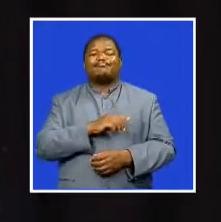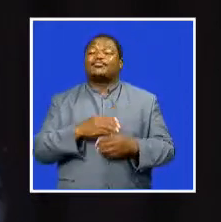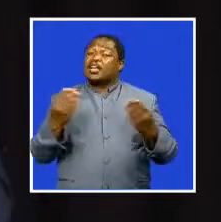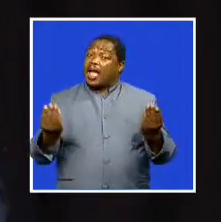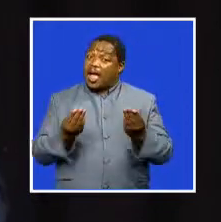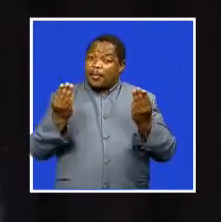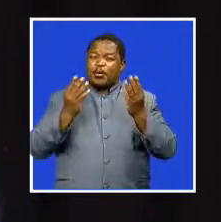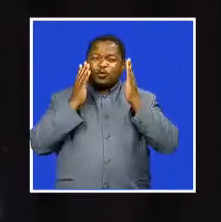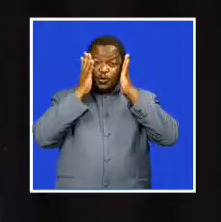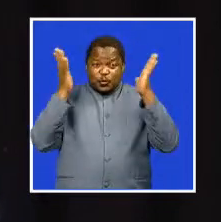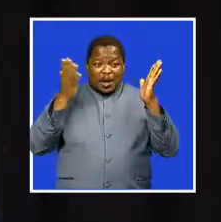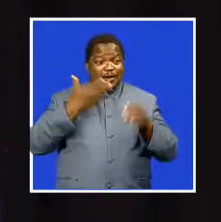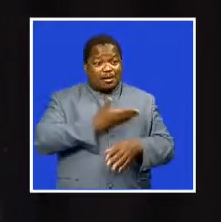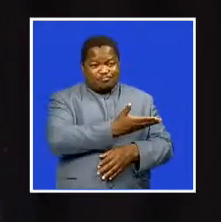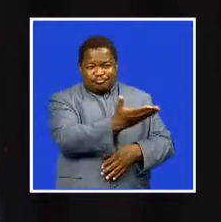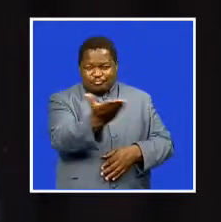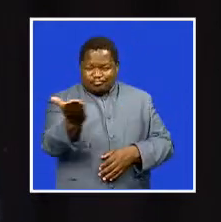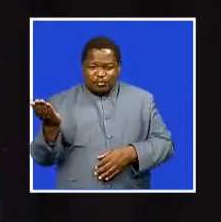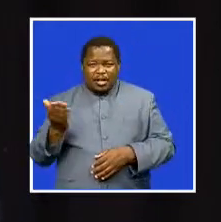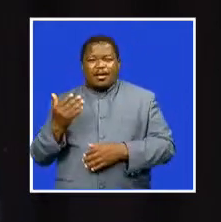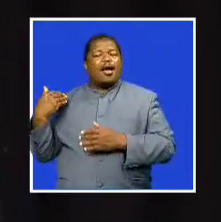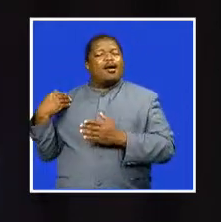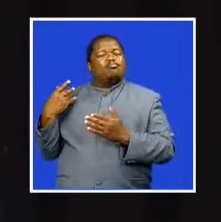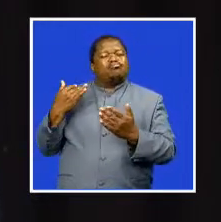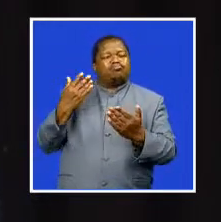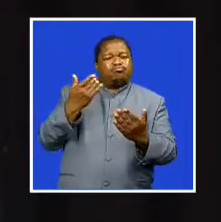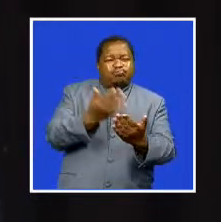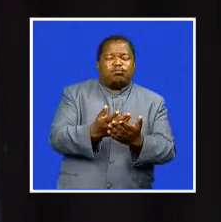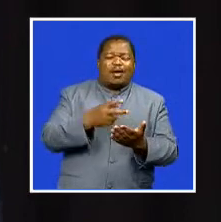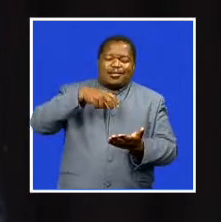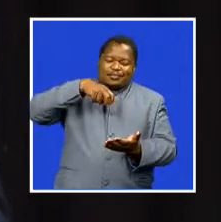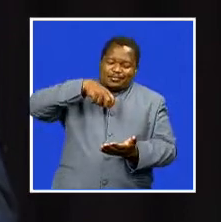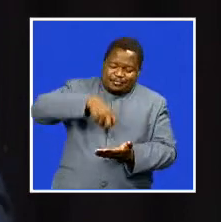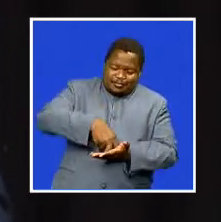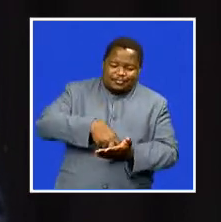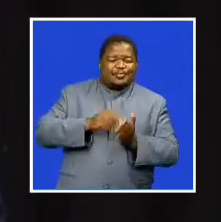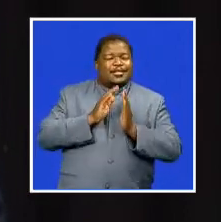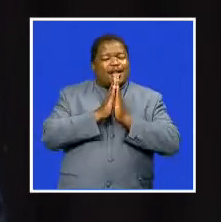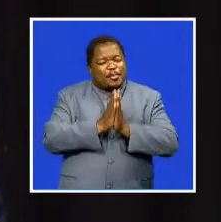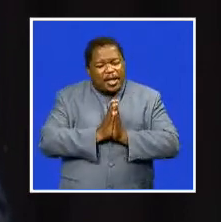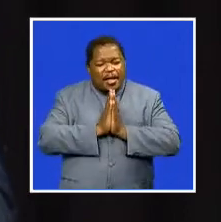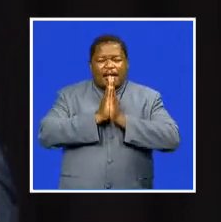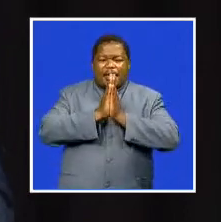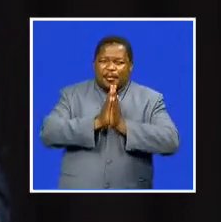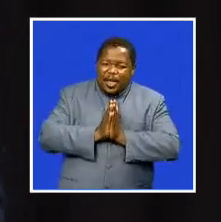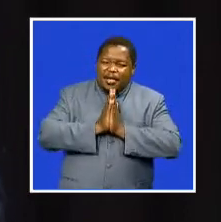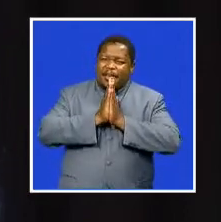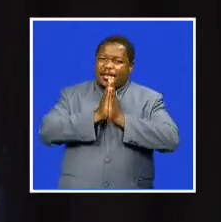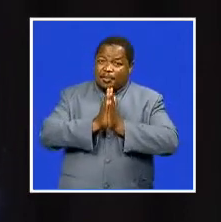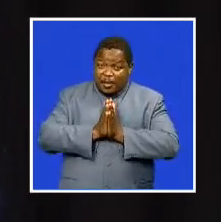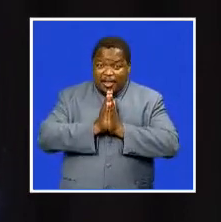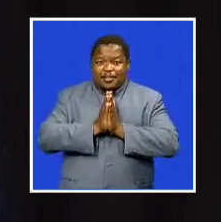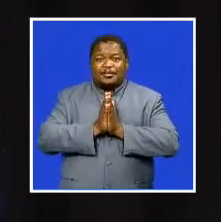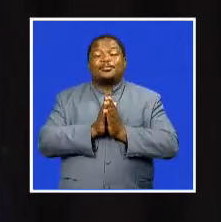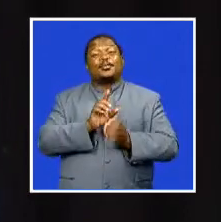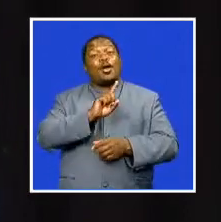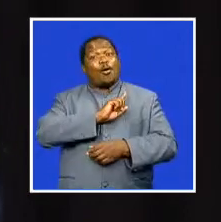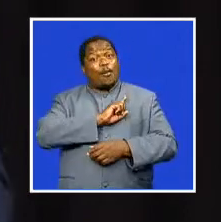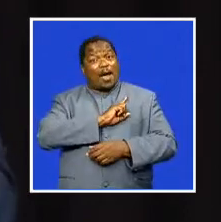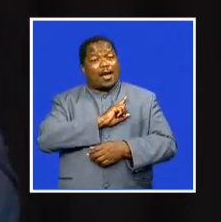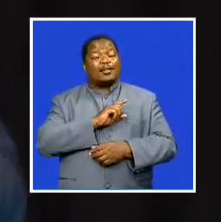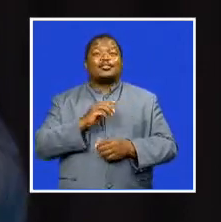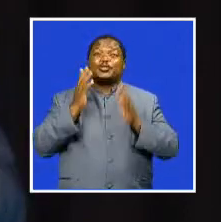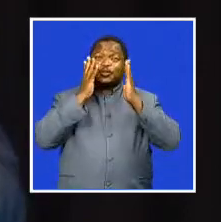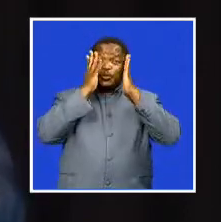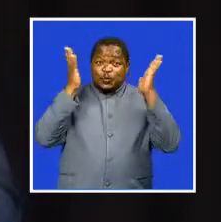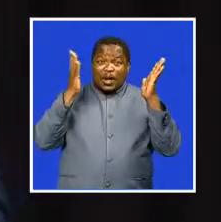emaswati bekathandaza kakhulu sisive thine lesimesaba kuNkulunkulu lesimethembako impendulo